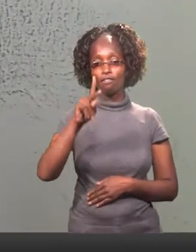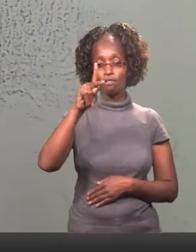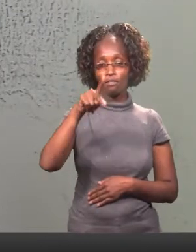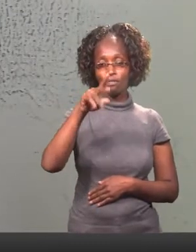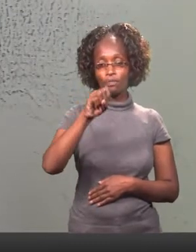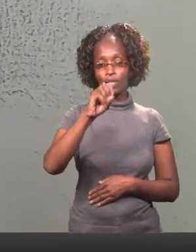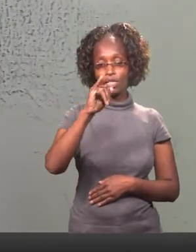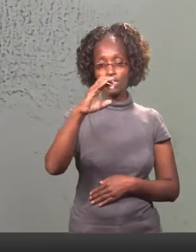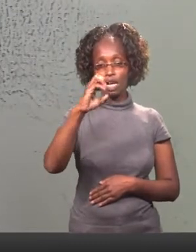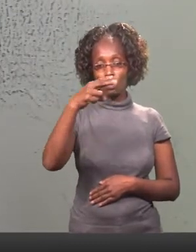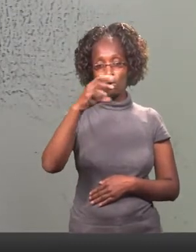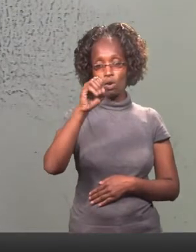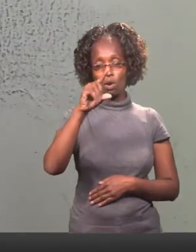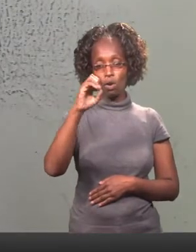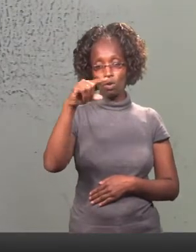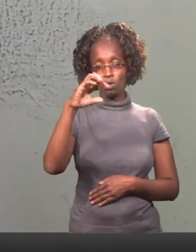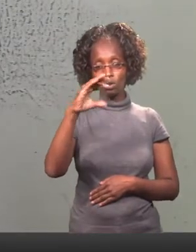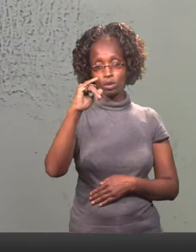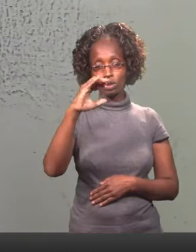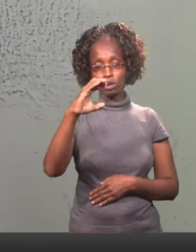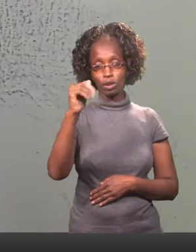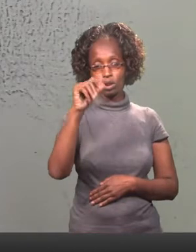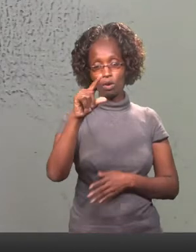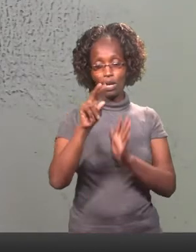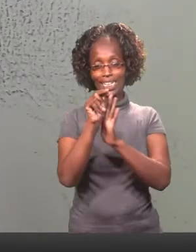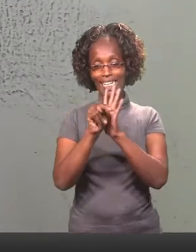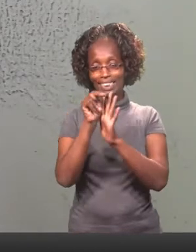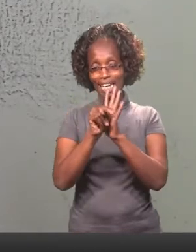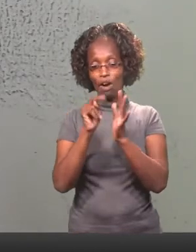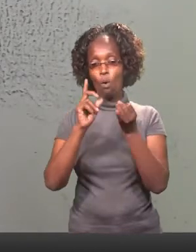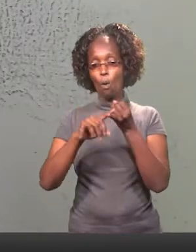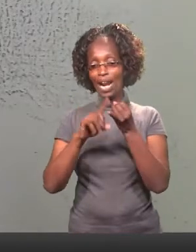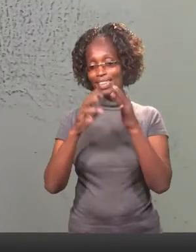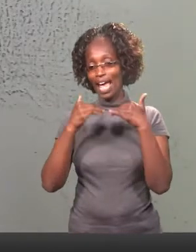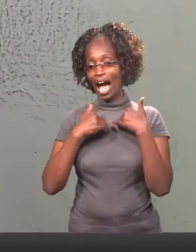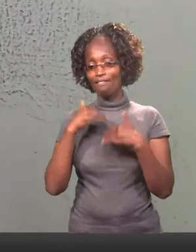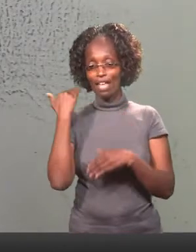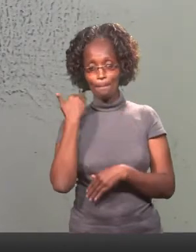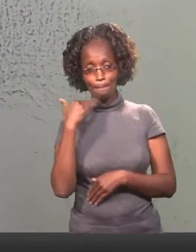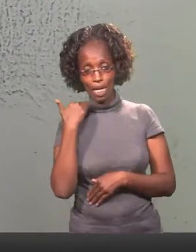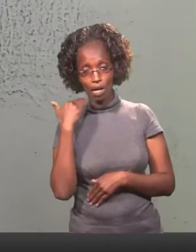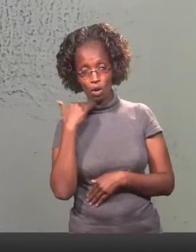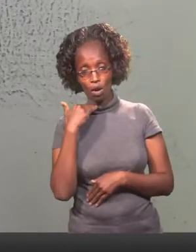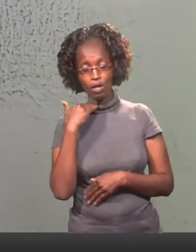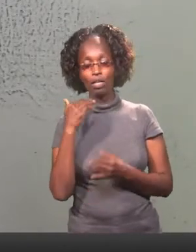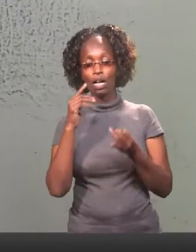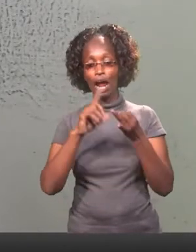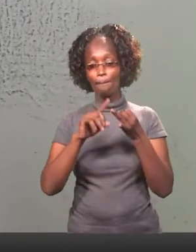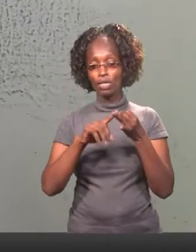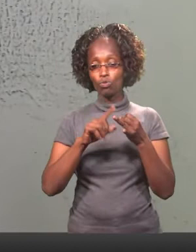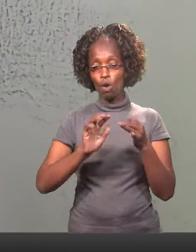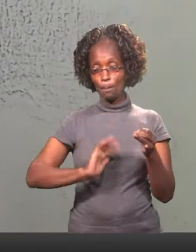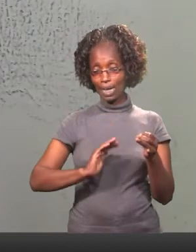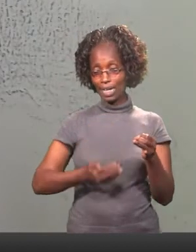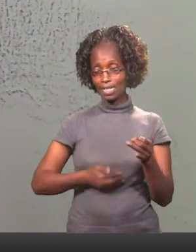month from their menses. So ladies of childbearing age, and that because of the menses, that is one.